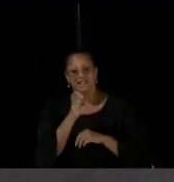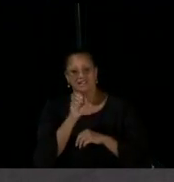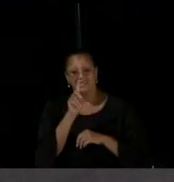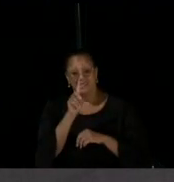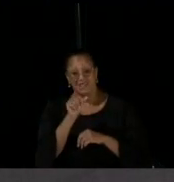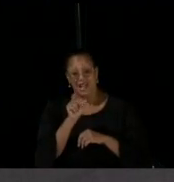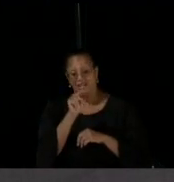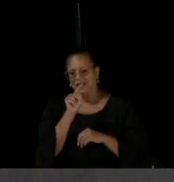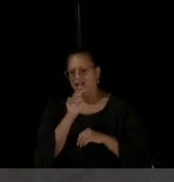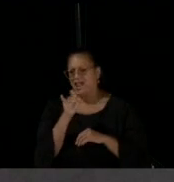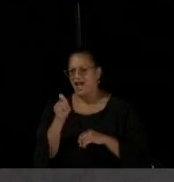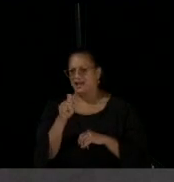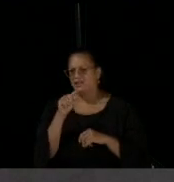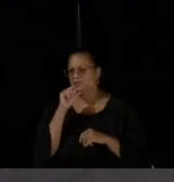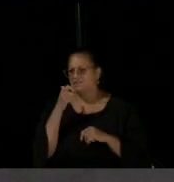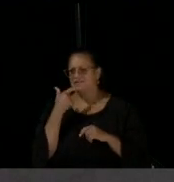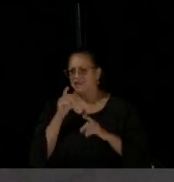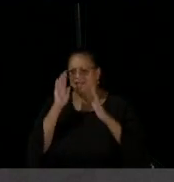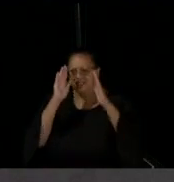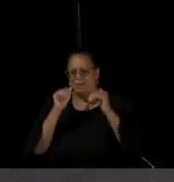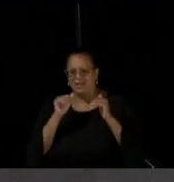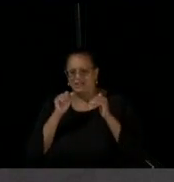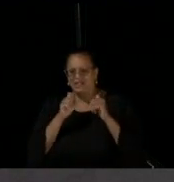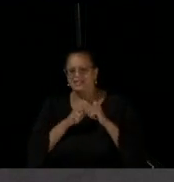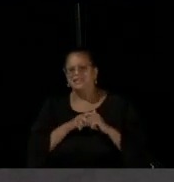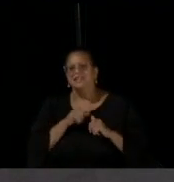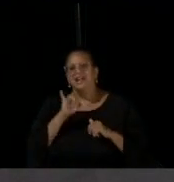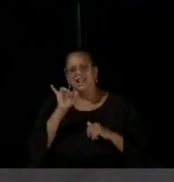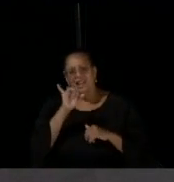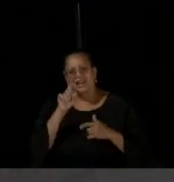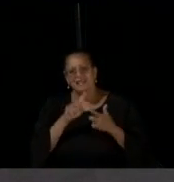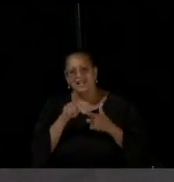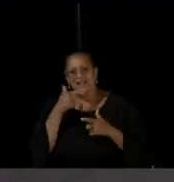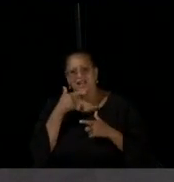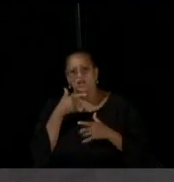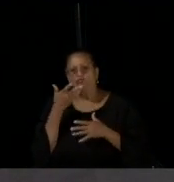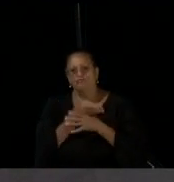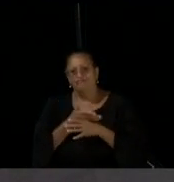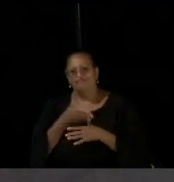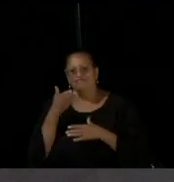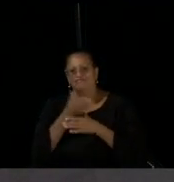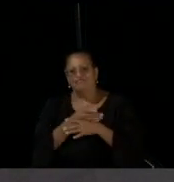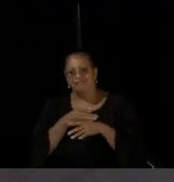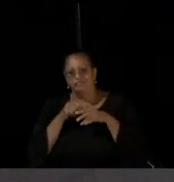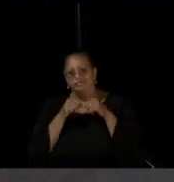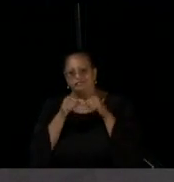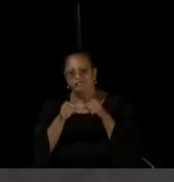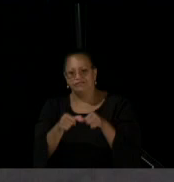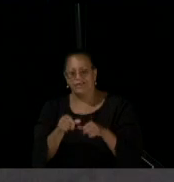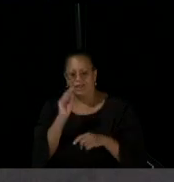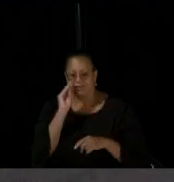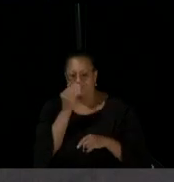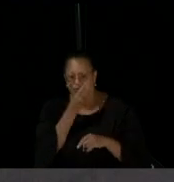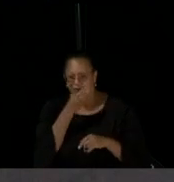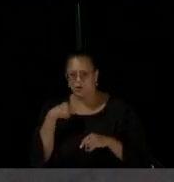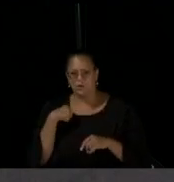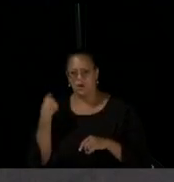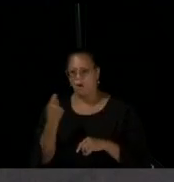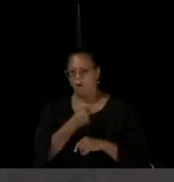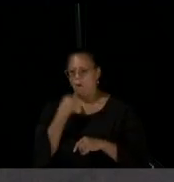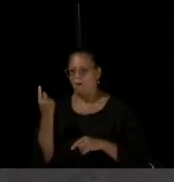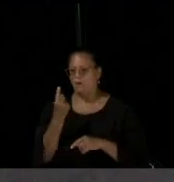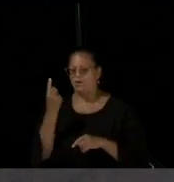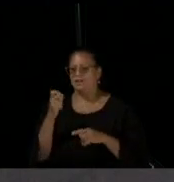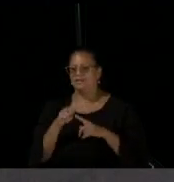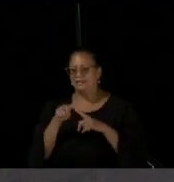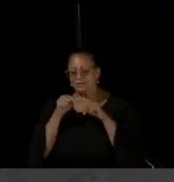underestimated. Like the annoying resilience of the weed, we always persevere. And our individual talents and